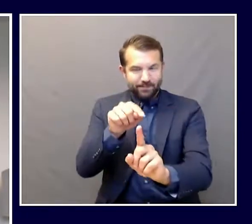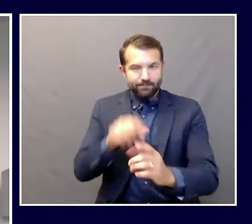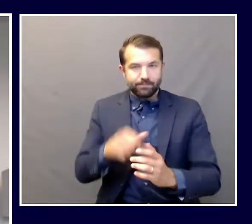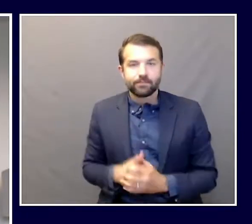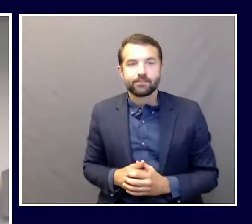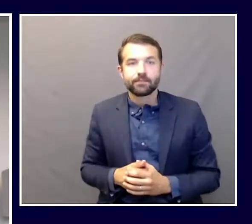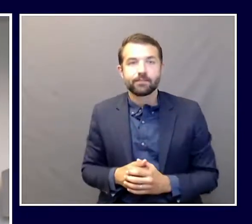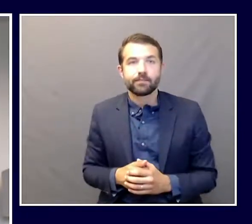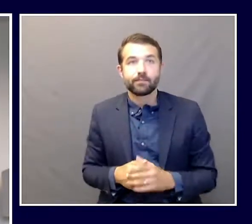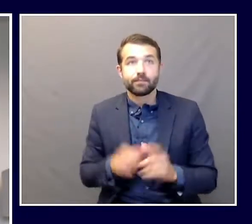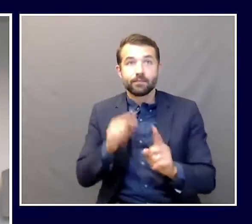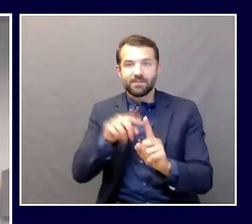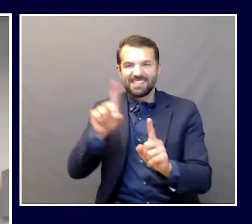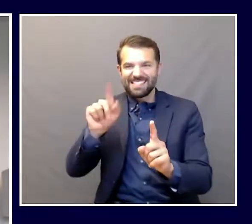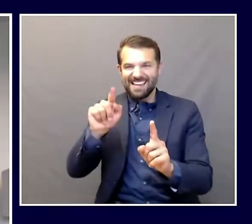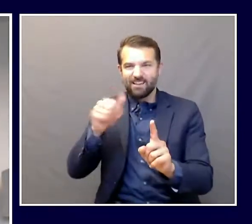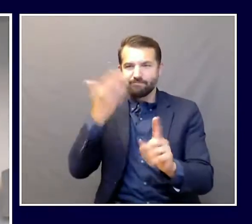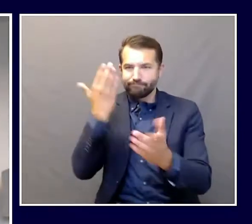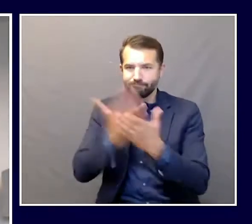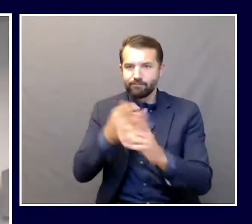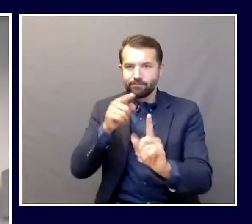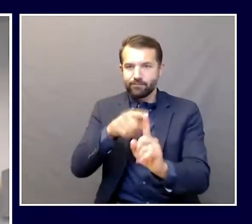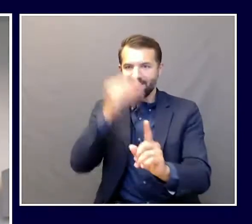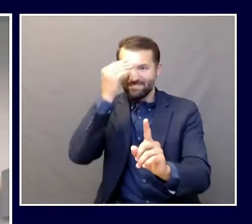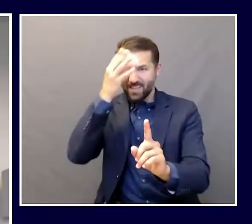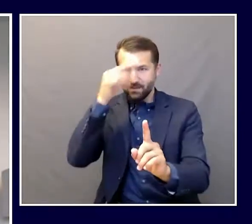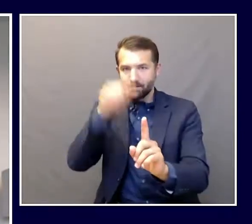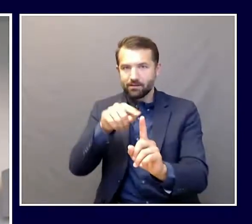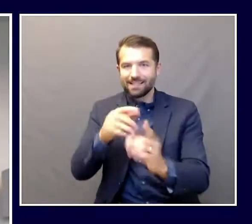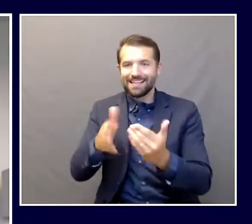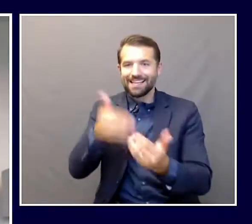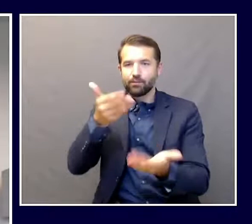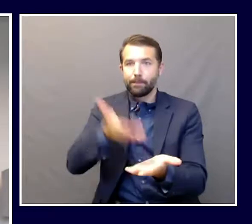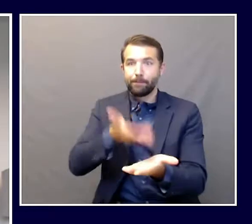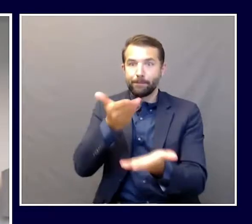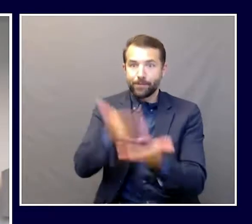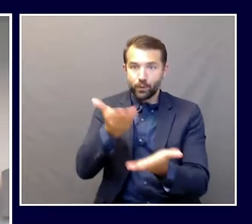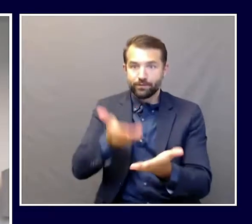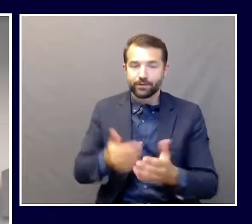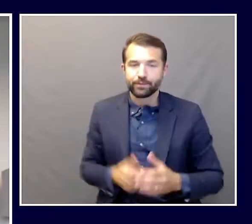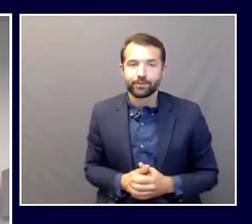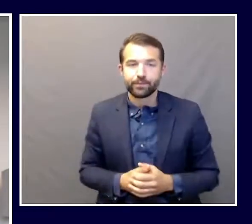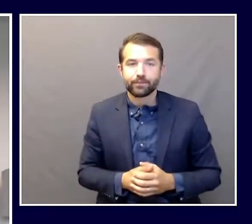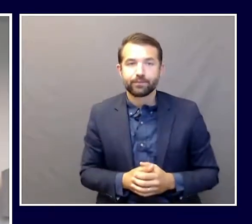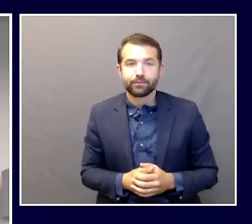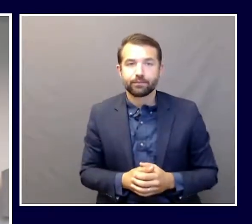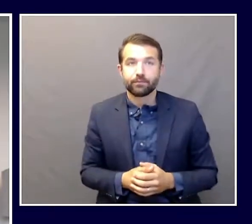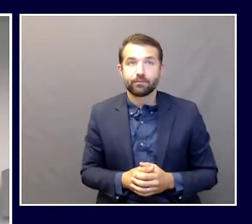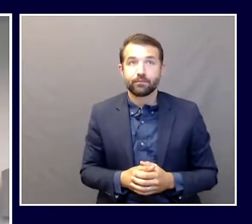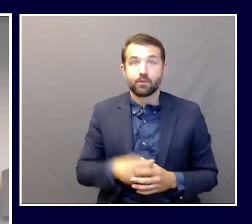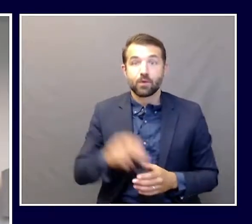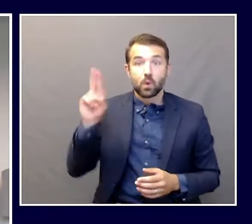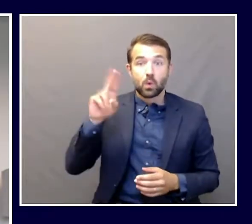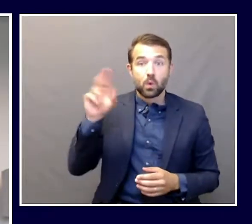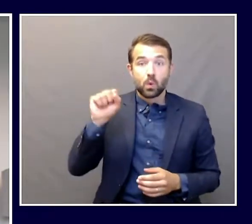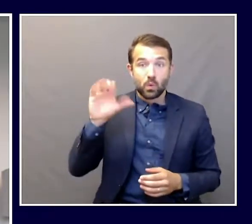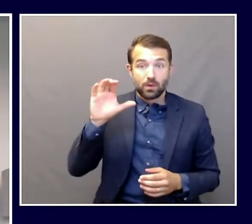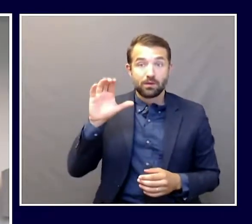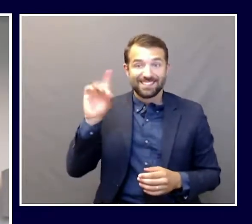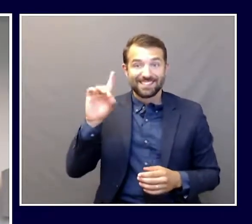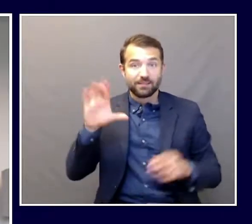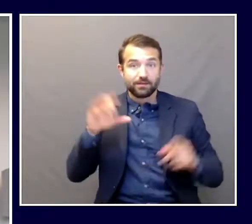really have clinical implications. So we really focus, as does the US CDC, on hospitalizations and vaccination rates